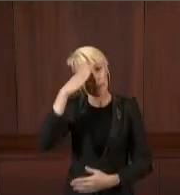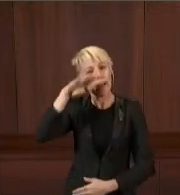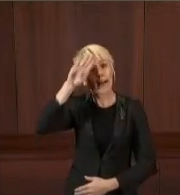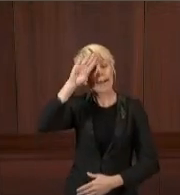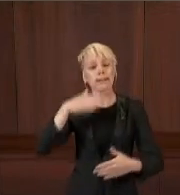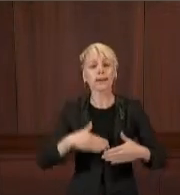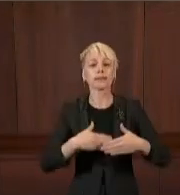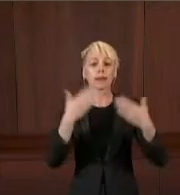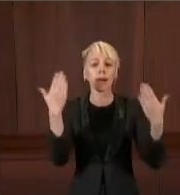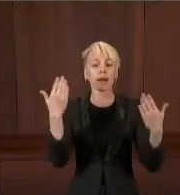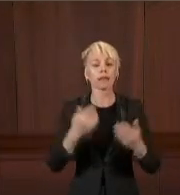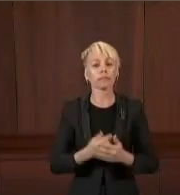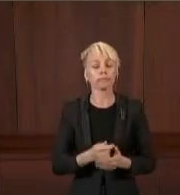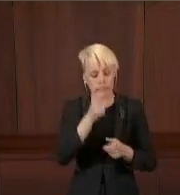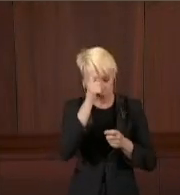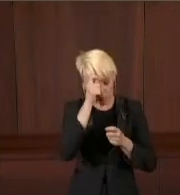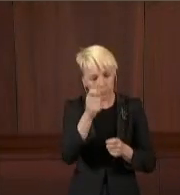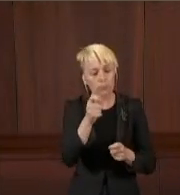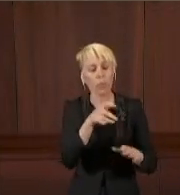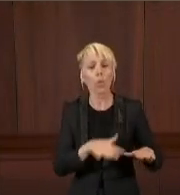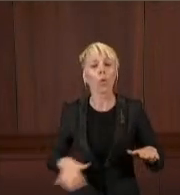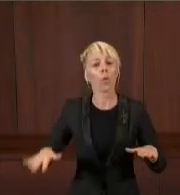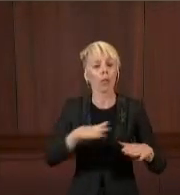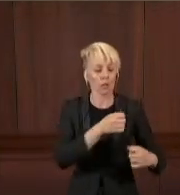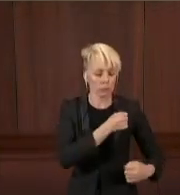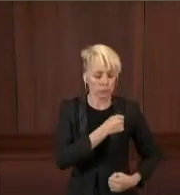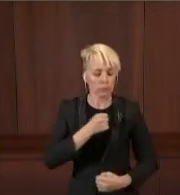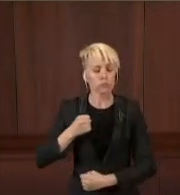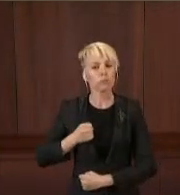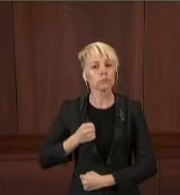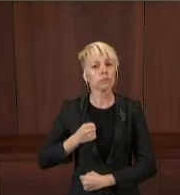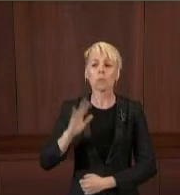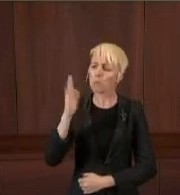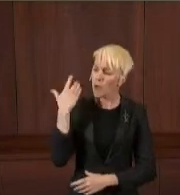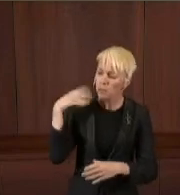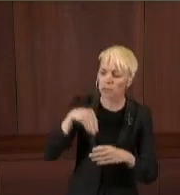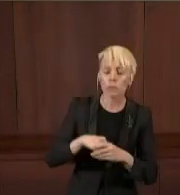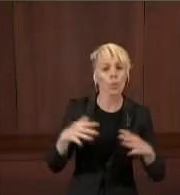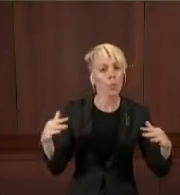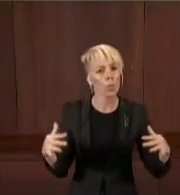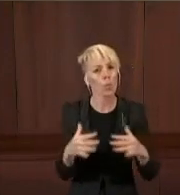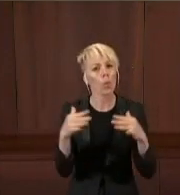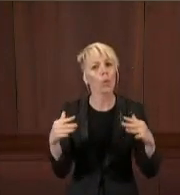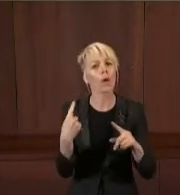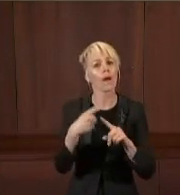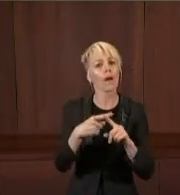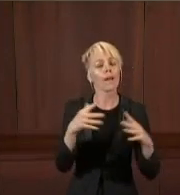families and communities around the state who are marking ANZAC Day 2020.